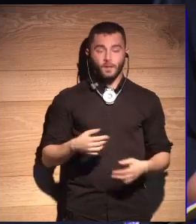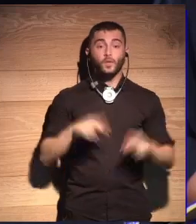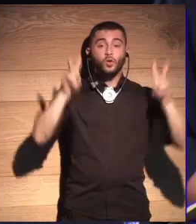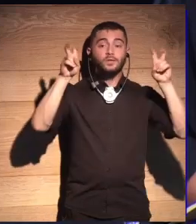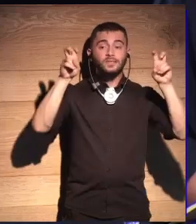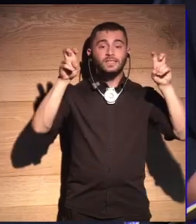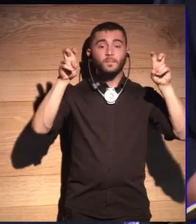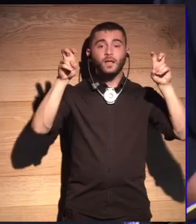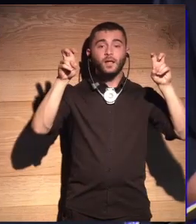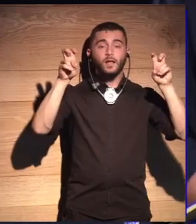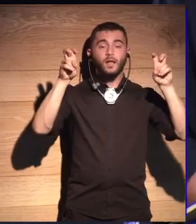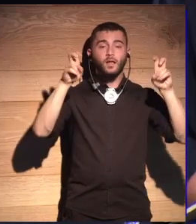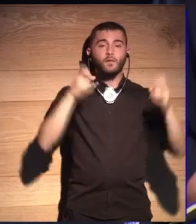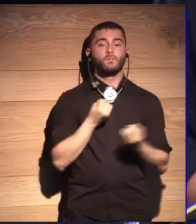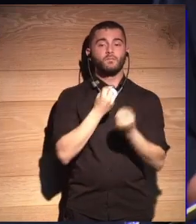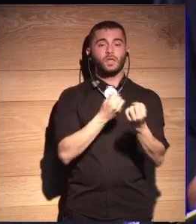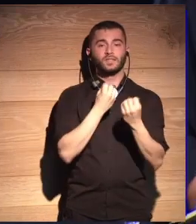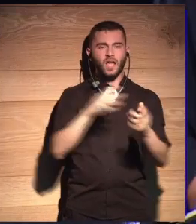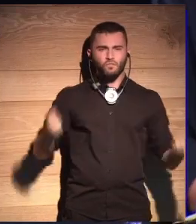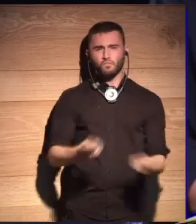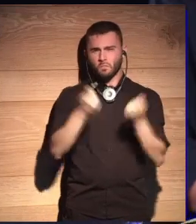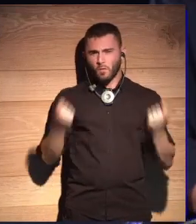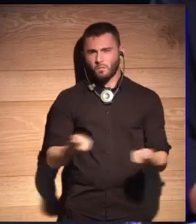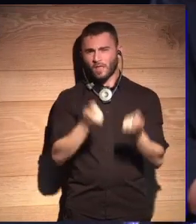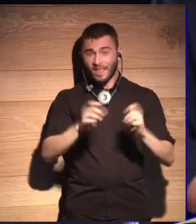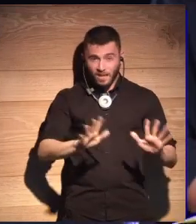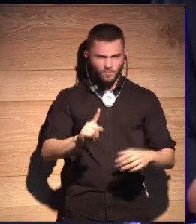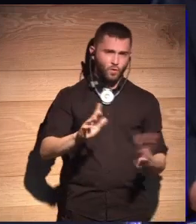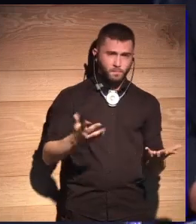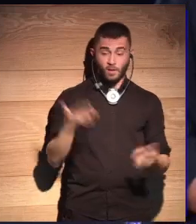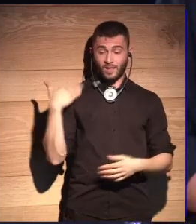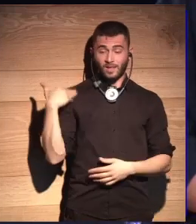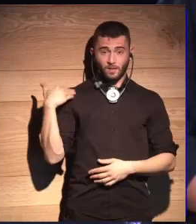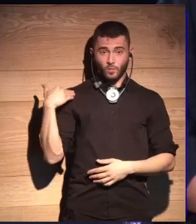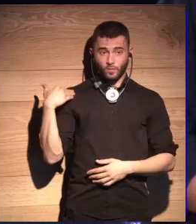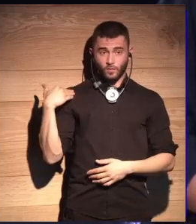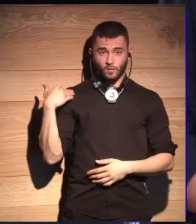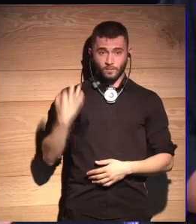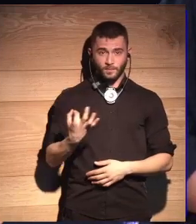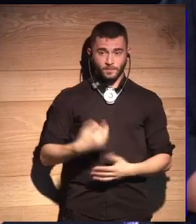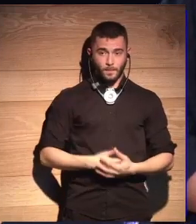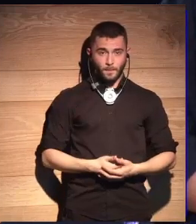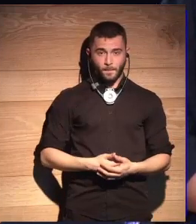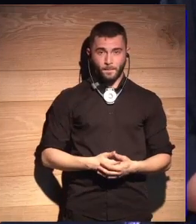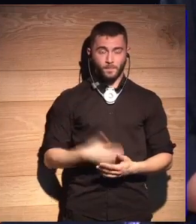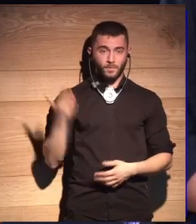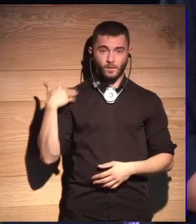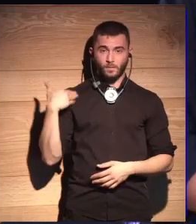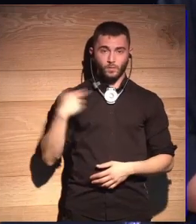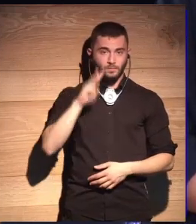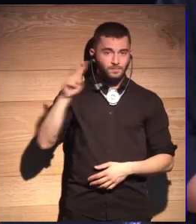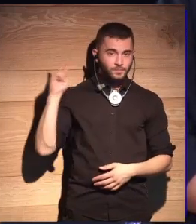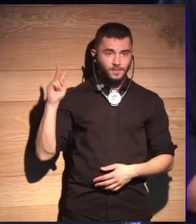advertising and that sort of thing. But I think that what is recent is that has become, we've seen with phenomena such as Donald